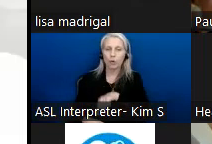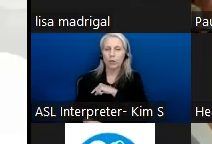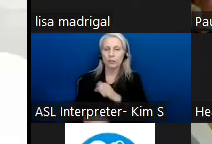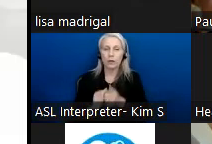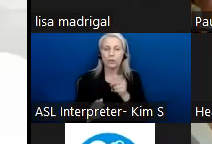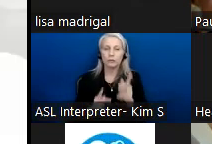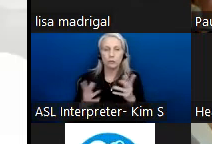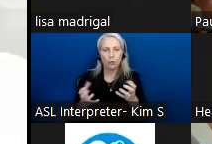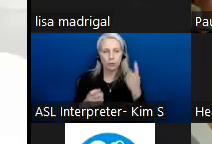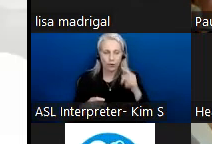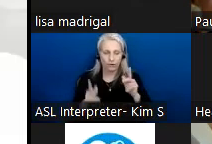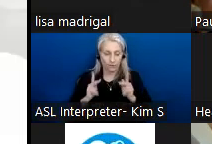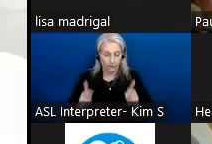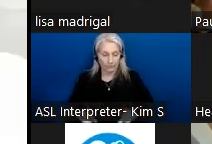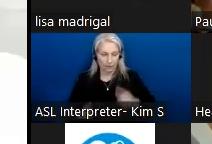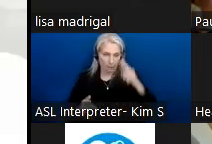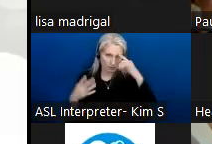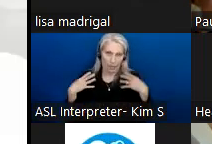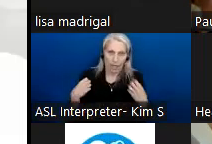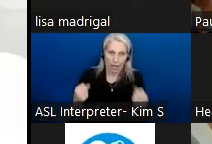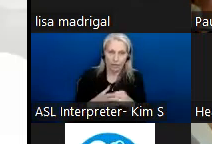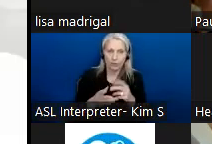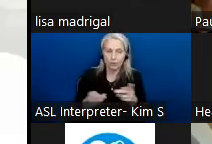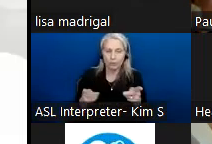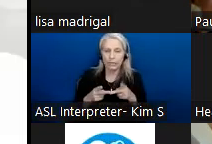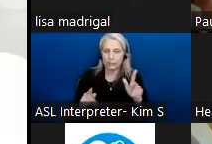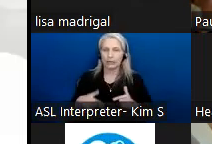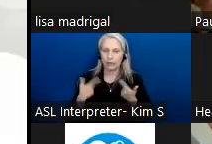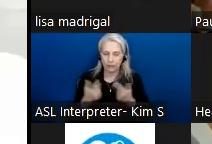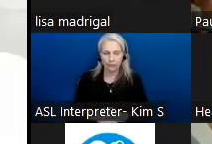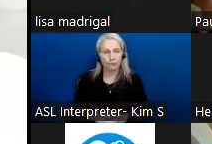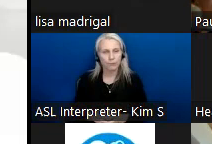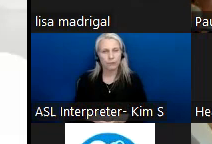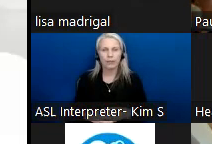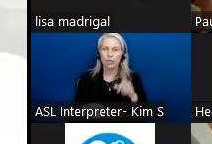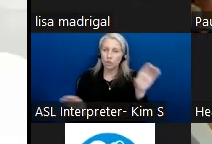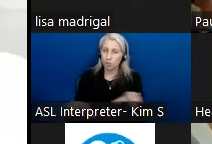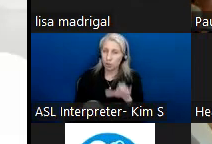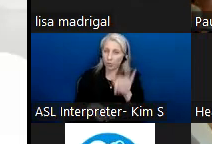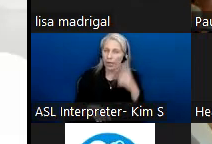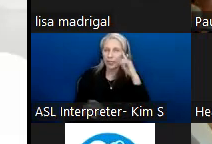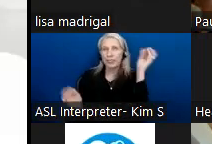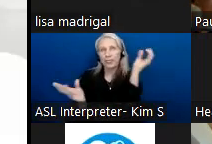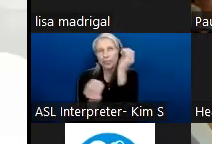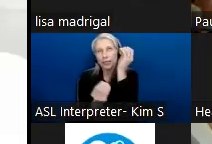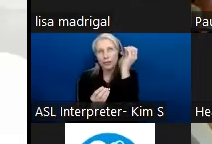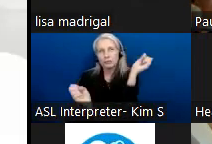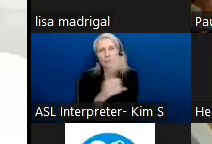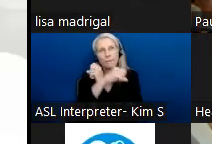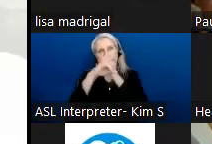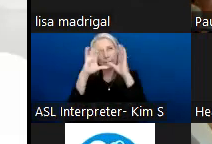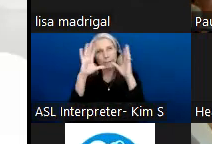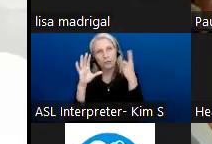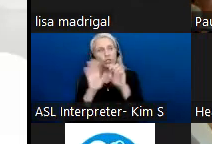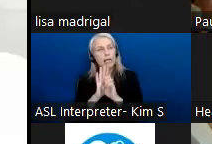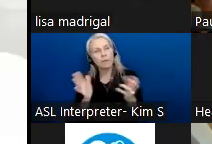for physical and mental health in the places they inhabit. And when you do this, I want you to imagine, for example,